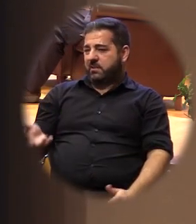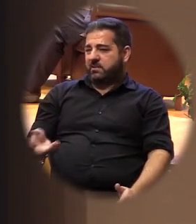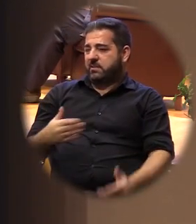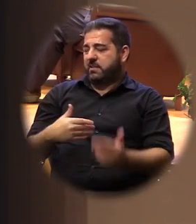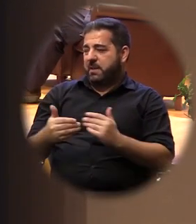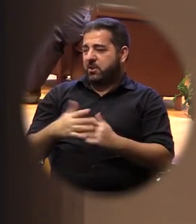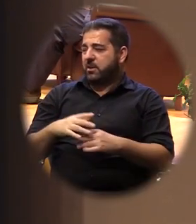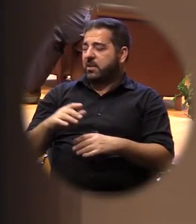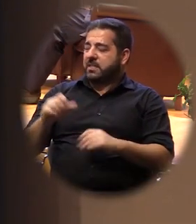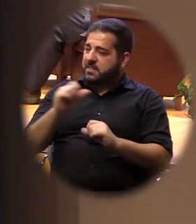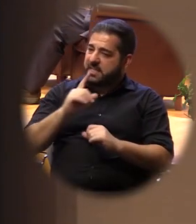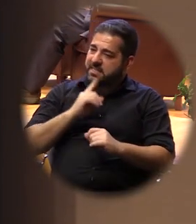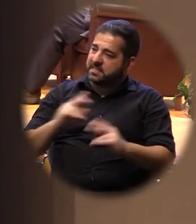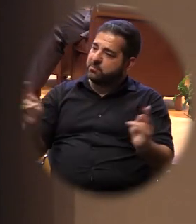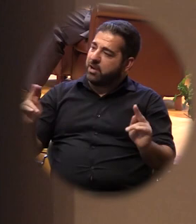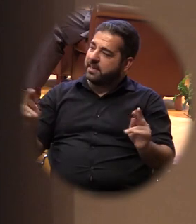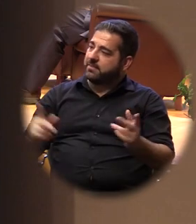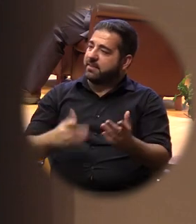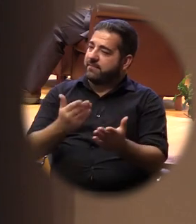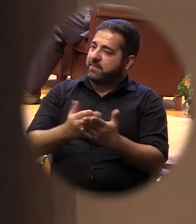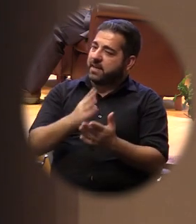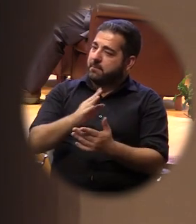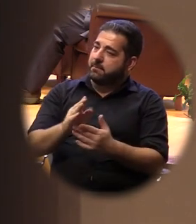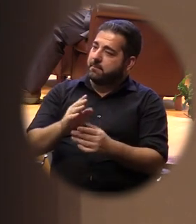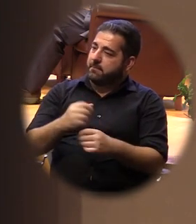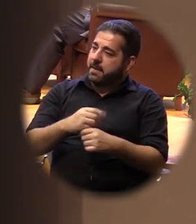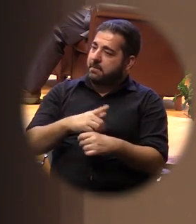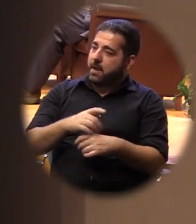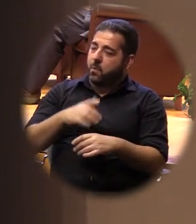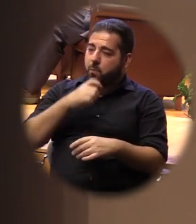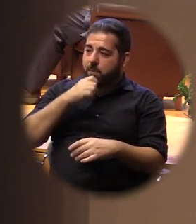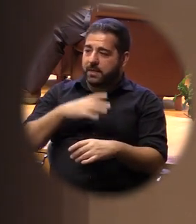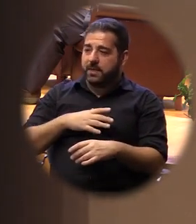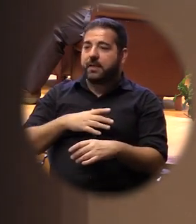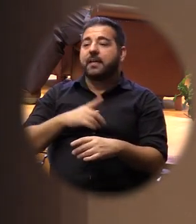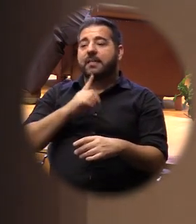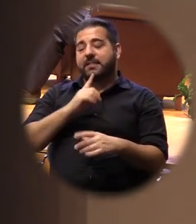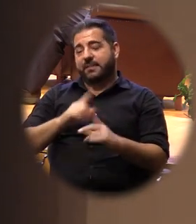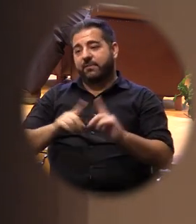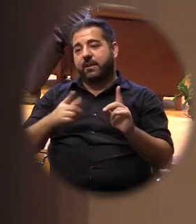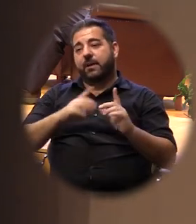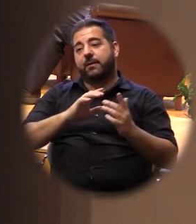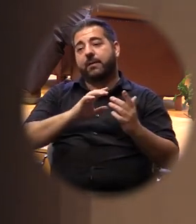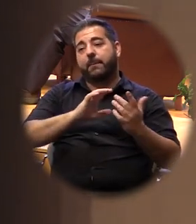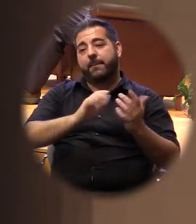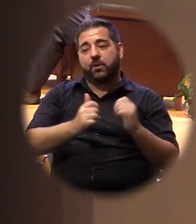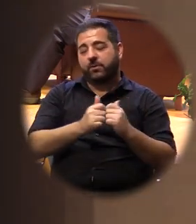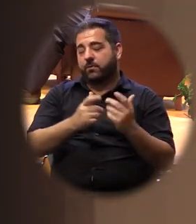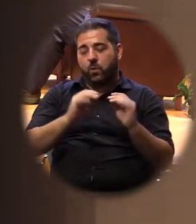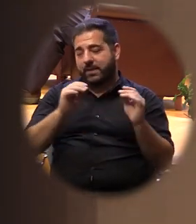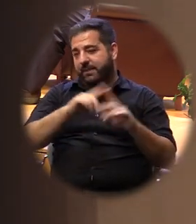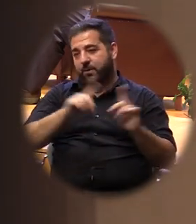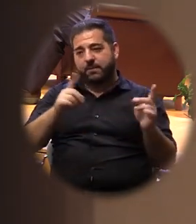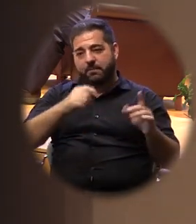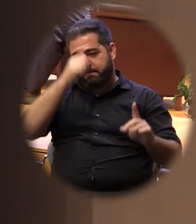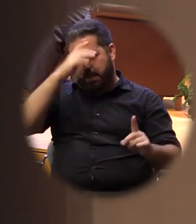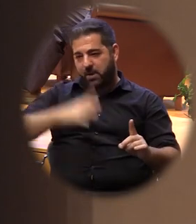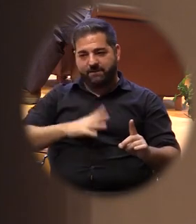is objective. A fact made by a woman would be no different from a fact by a man. So, the men are doing just